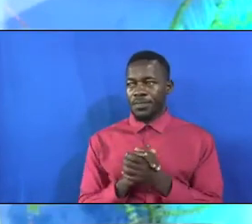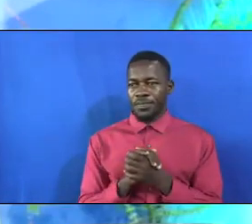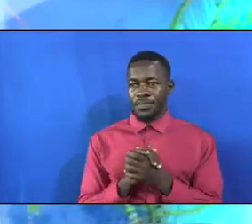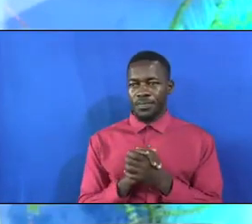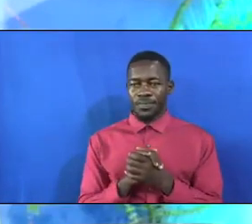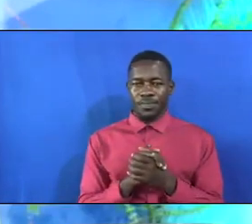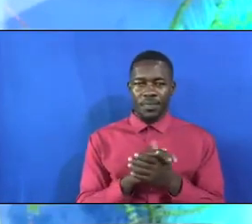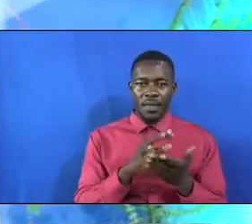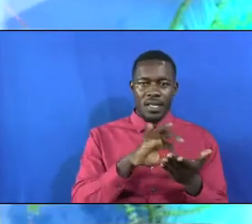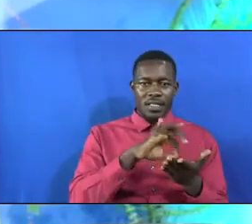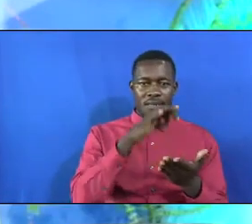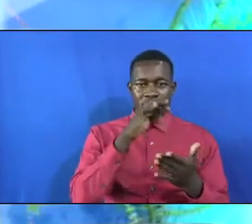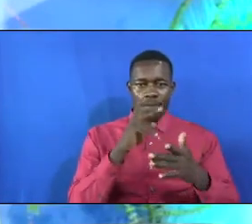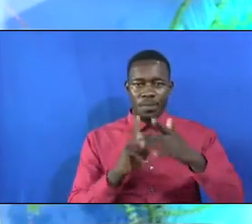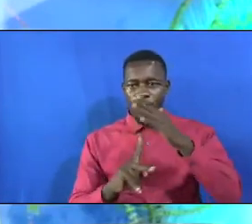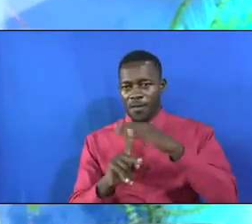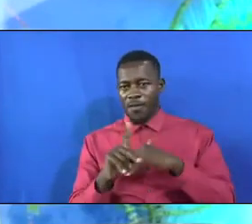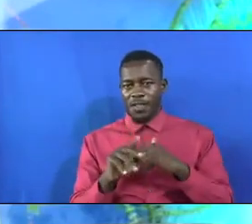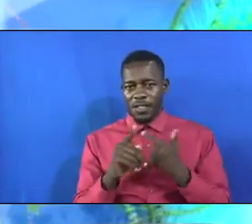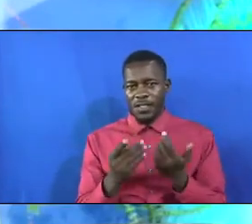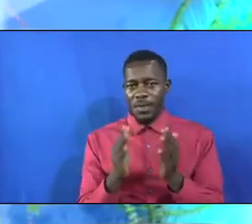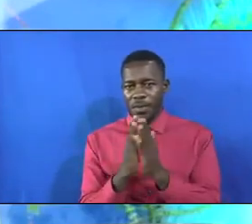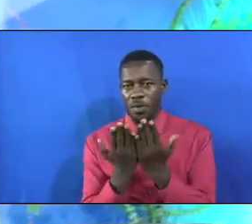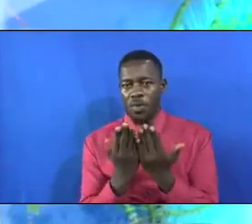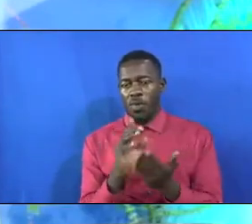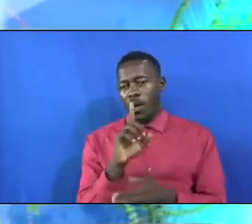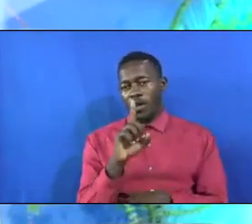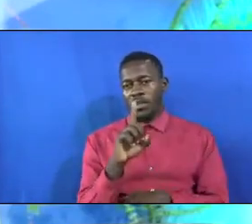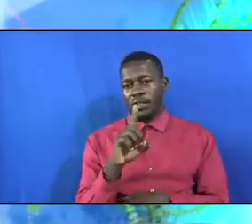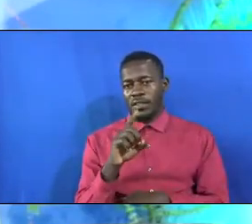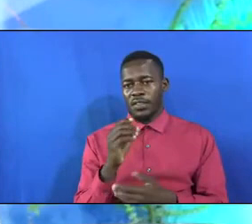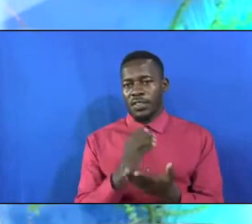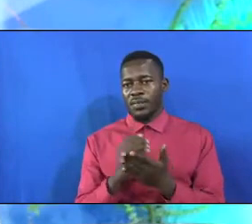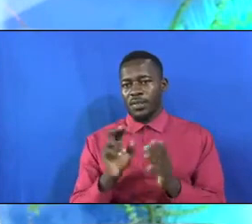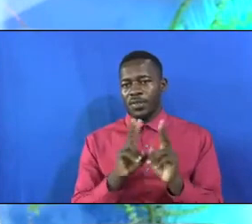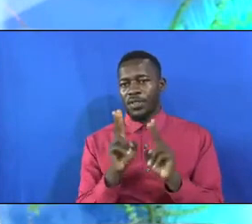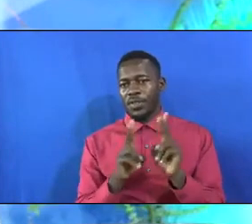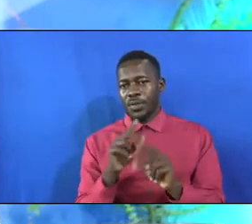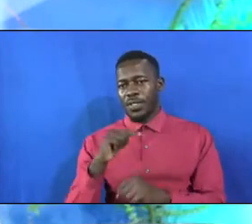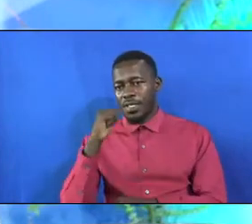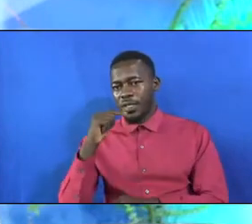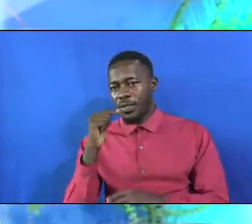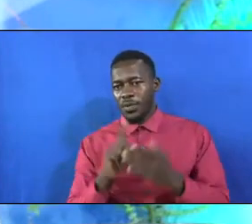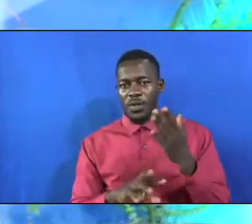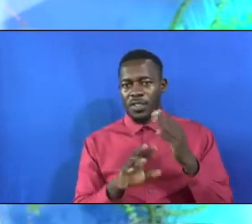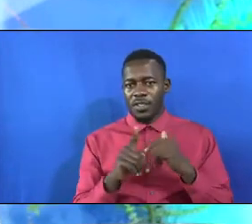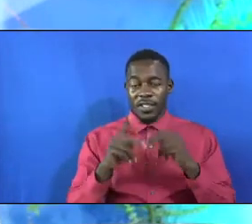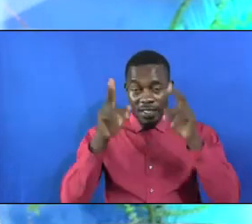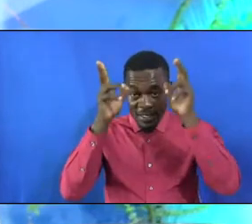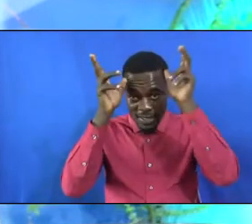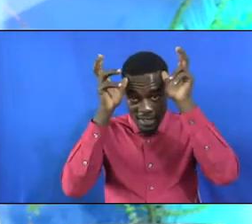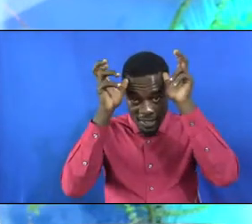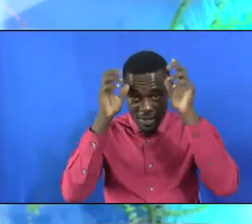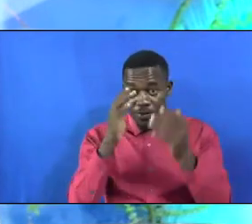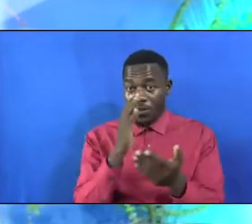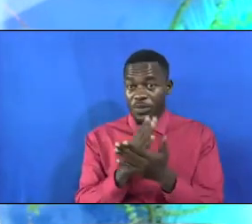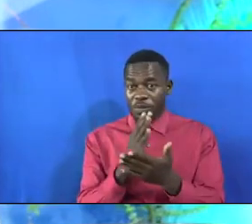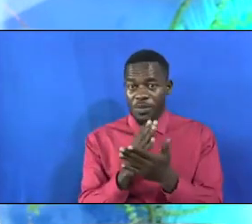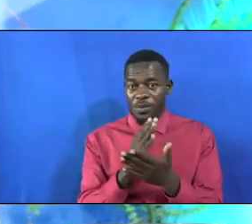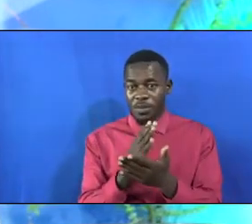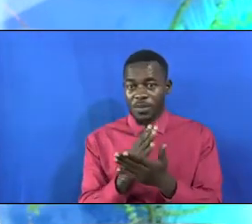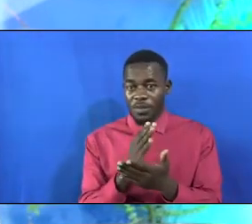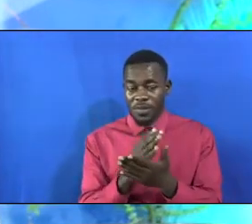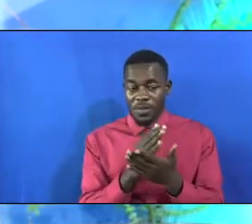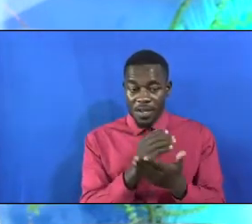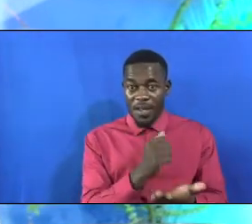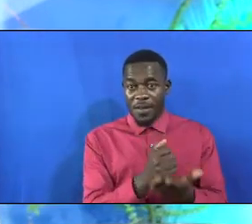The spirit of prophecy still in Patriarchs and Prophets chapter 22 says, Satan was the mover in this